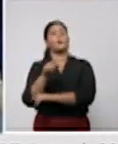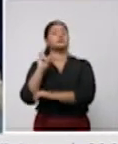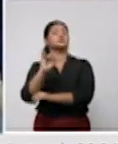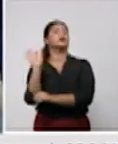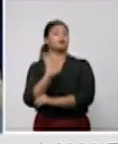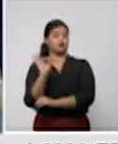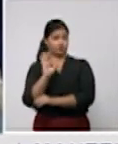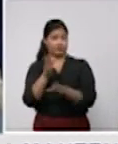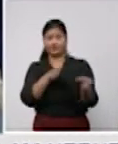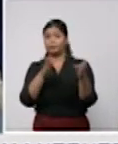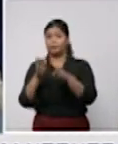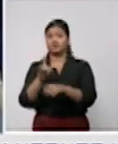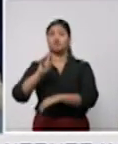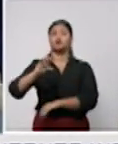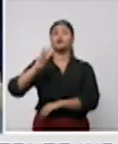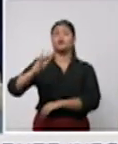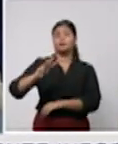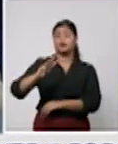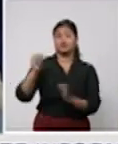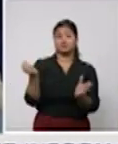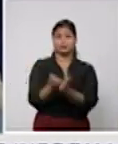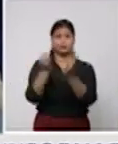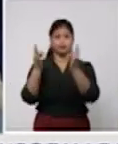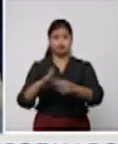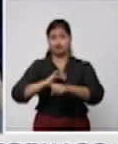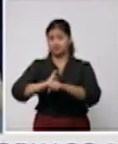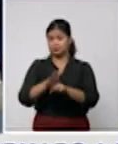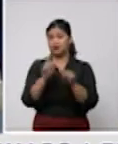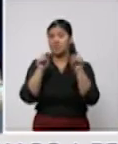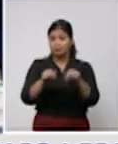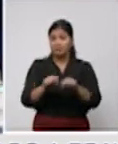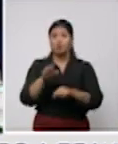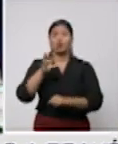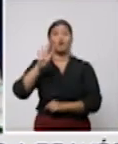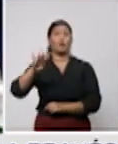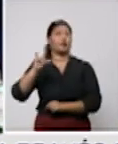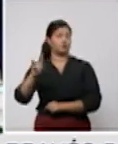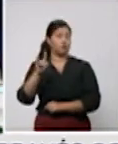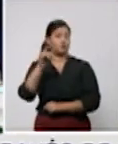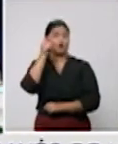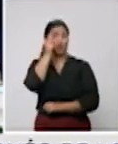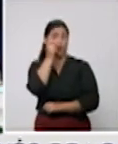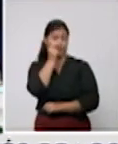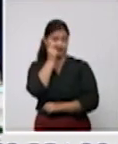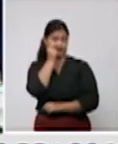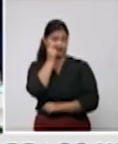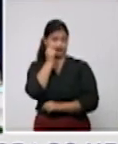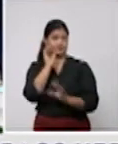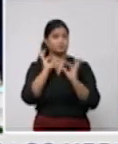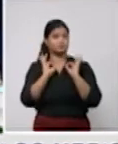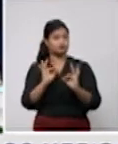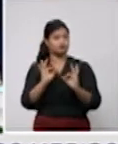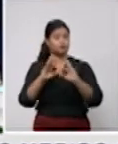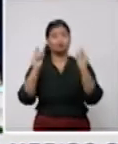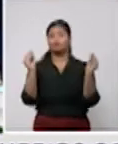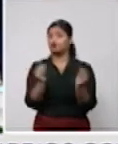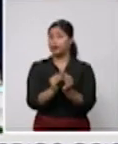with. This brings the total number of cases where it has not been possible to determine the source of